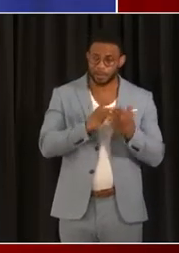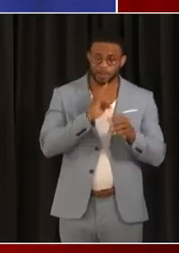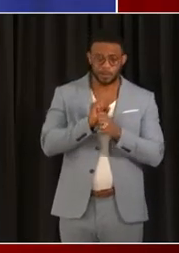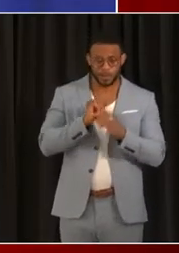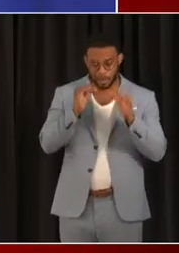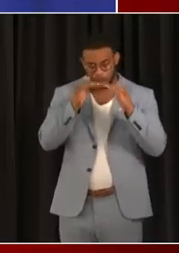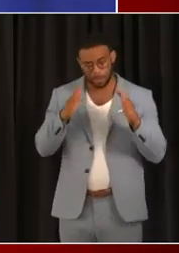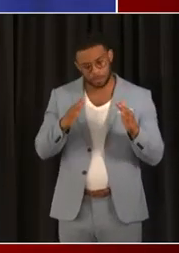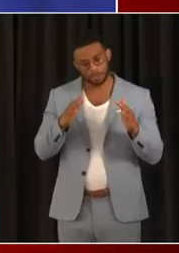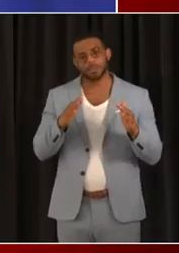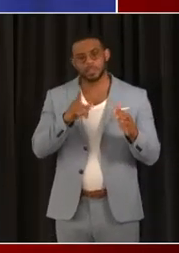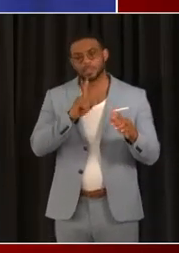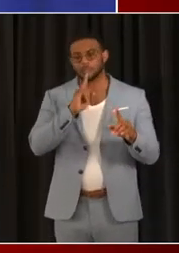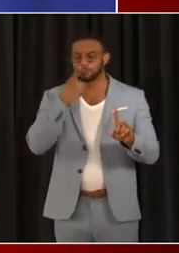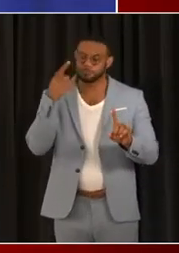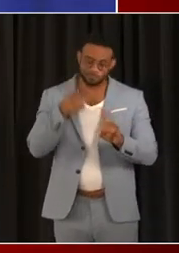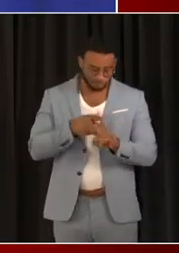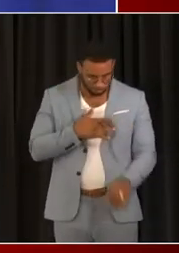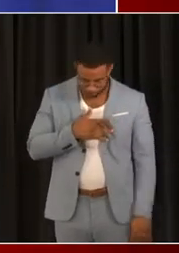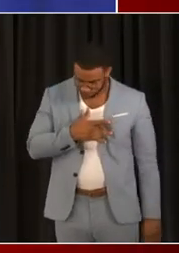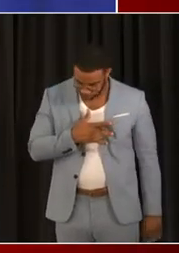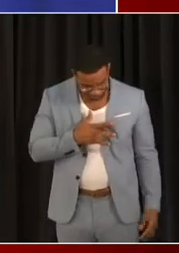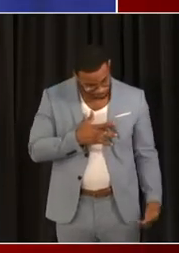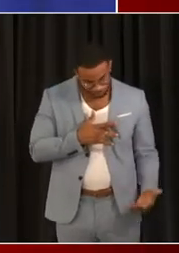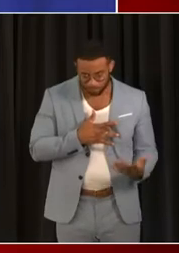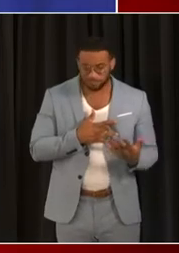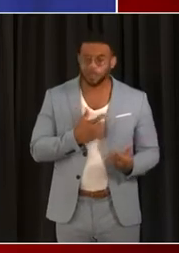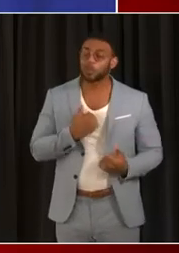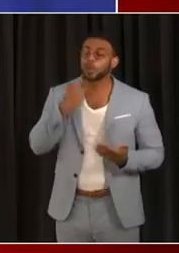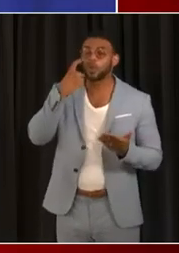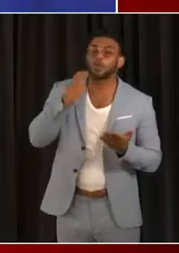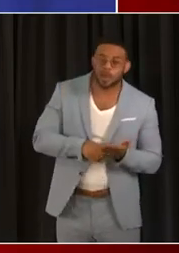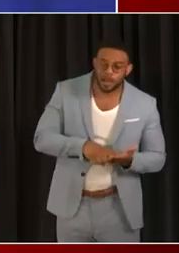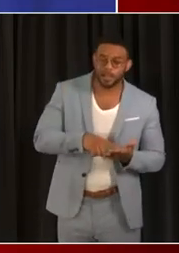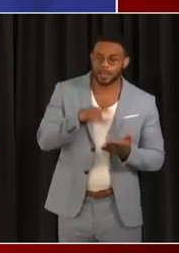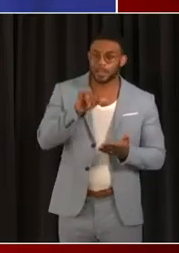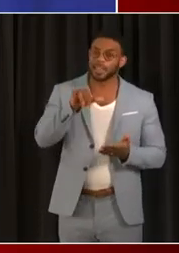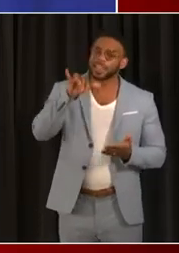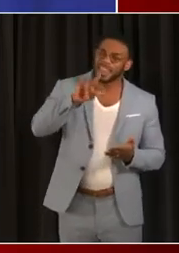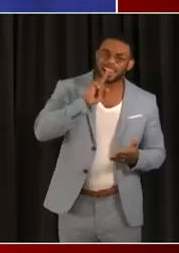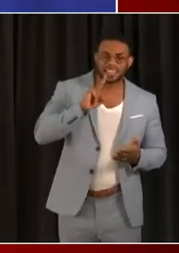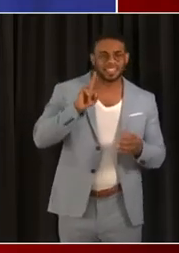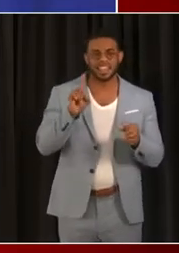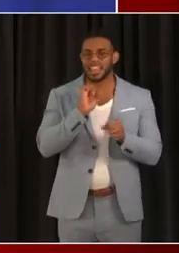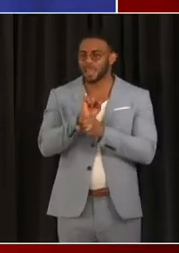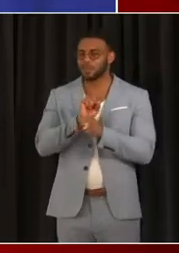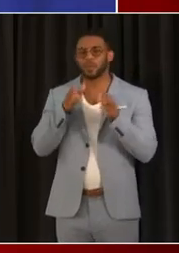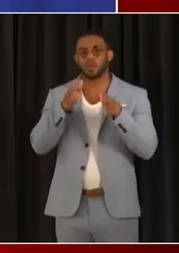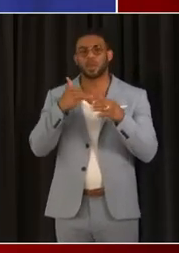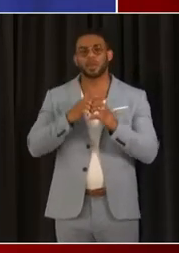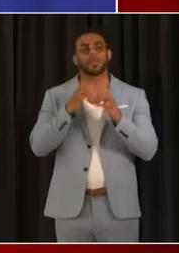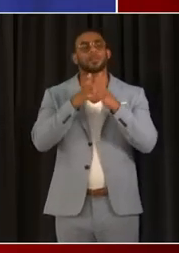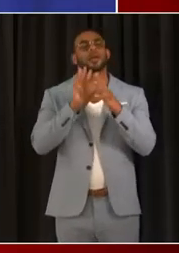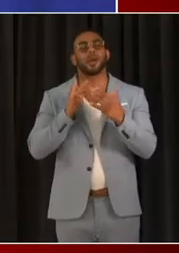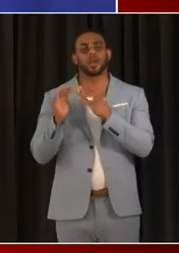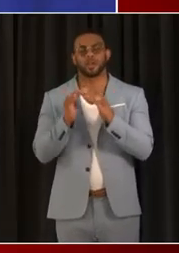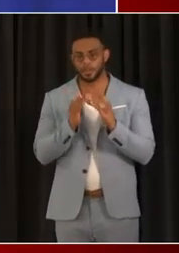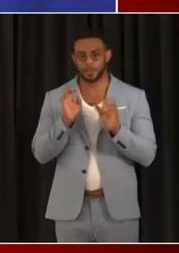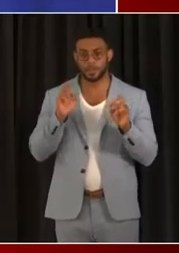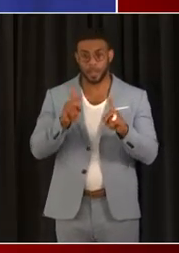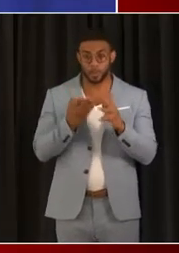piece and certainly the housing, he was speaking to my spirit there, because we recognize that that is the absolute way that we build